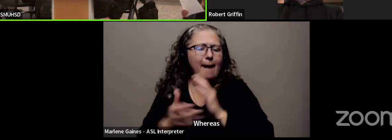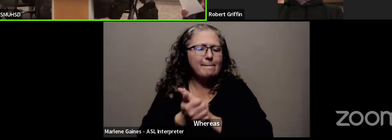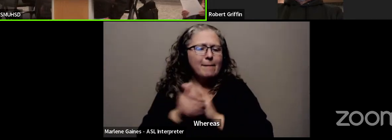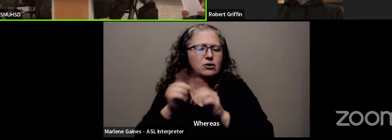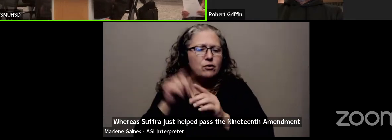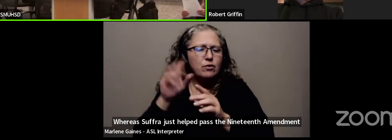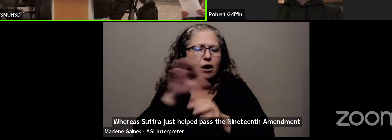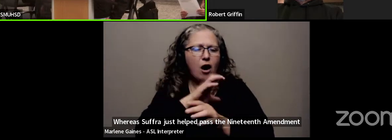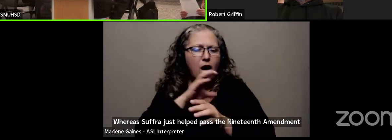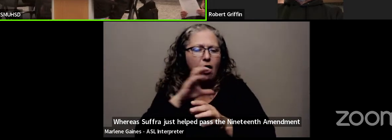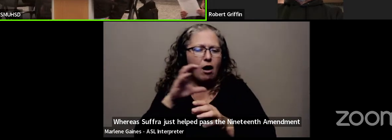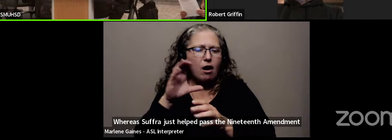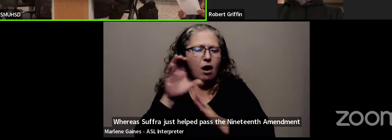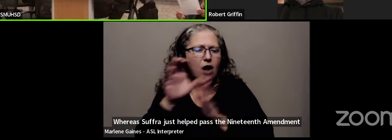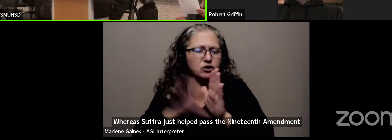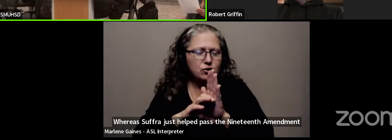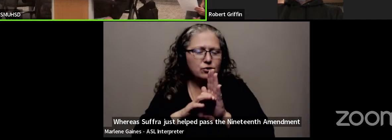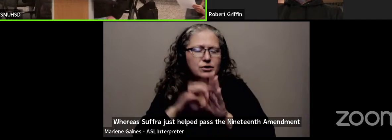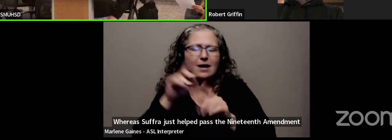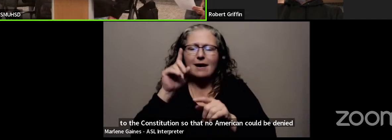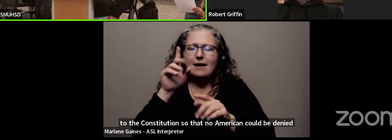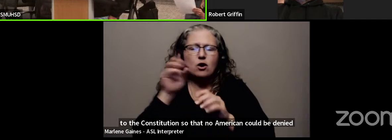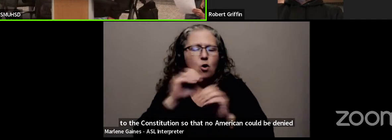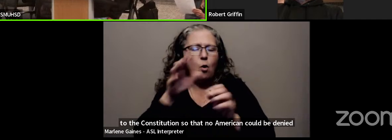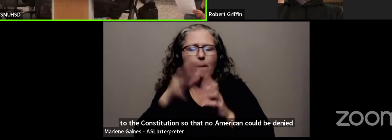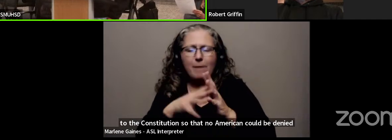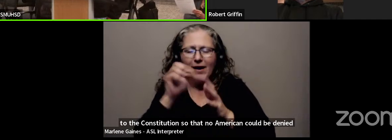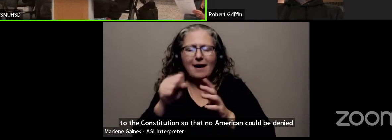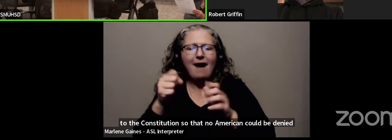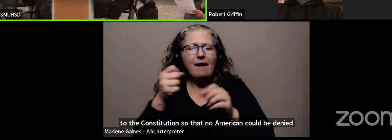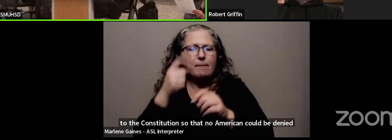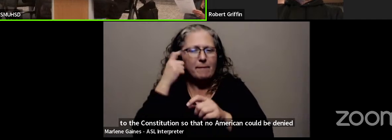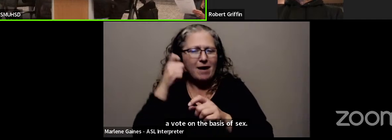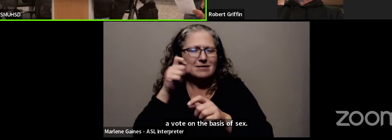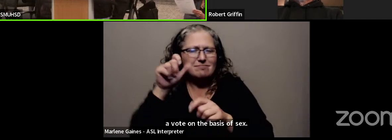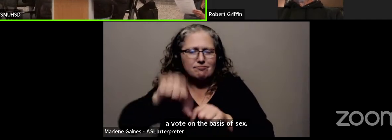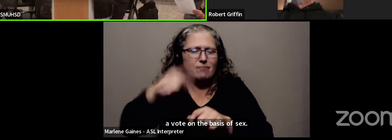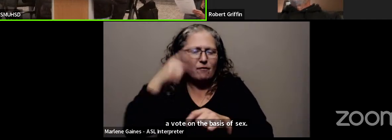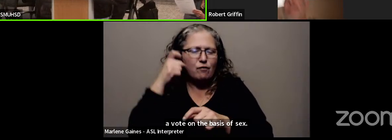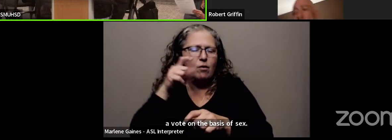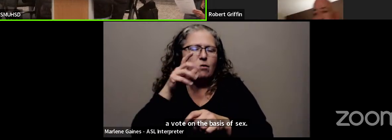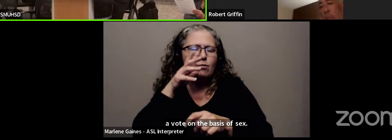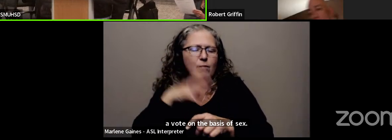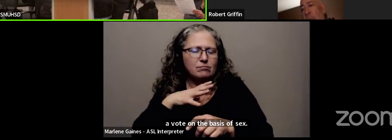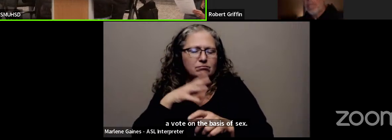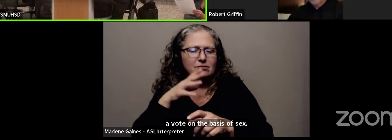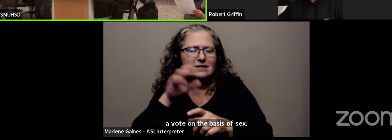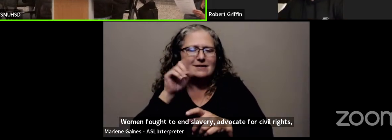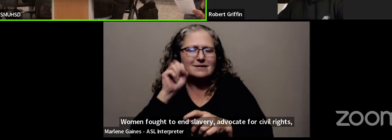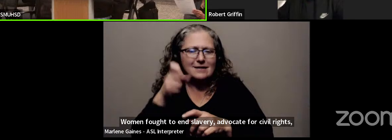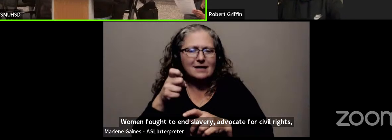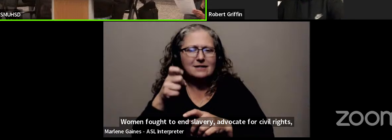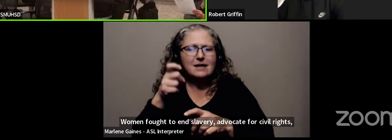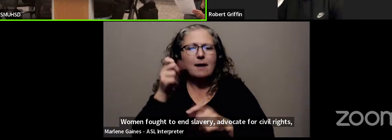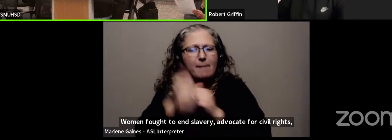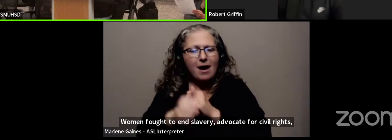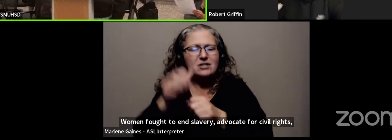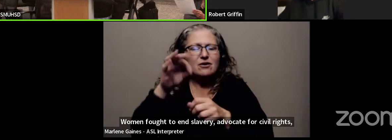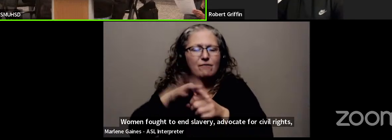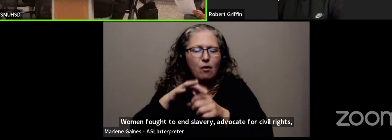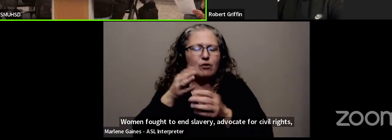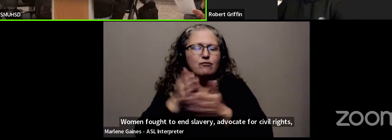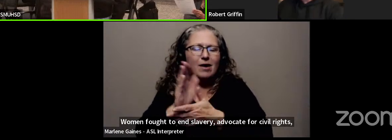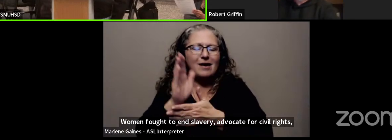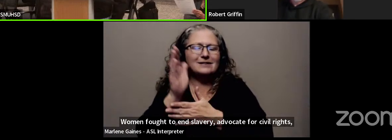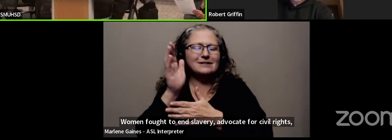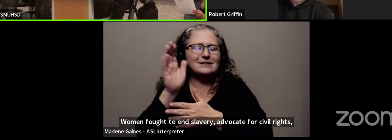American could be denied a vote on the basis of sex. Women fought to end slavery, advocate for civil rights, and pass the Voting Rights Act of